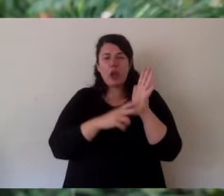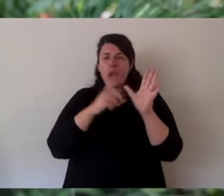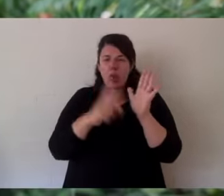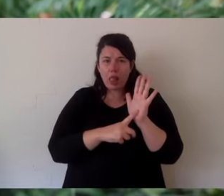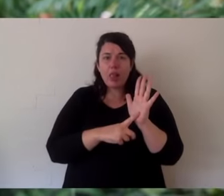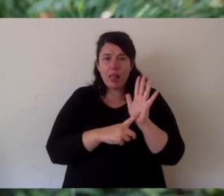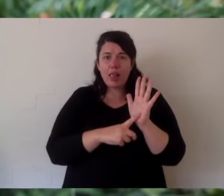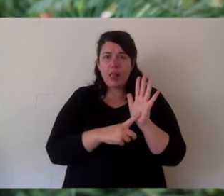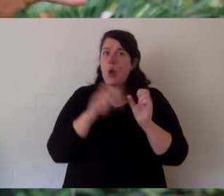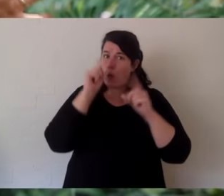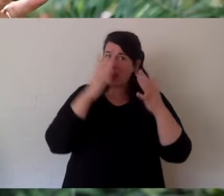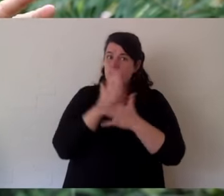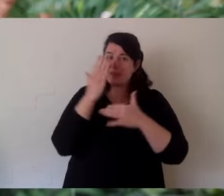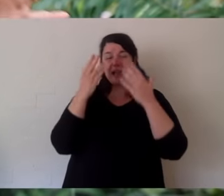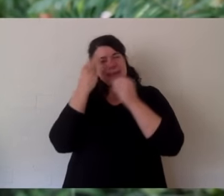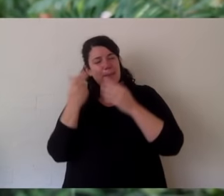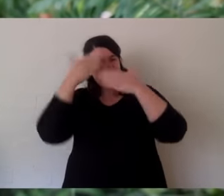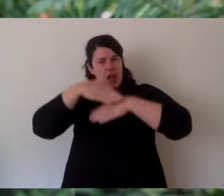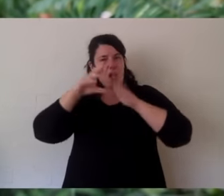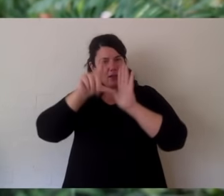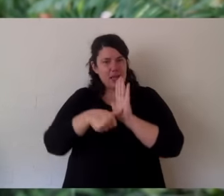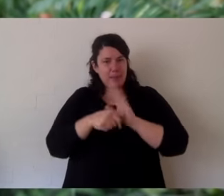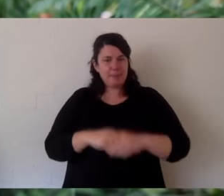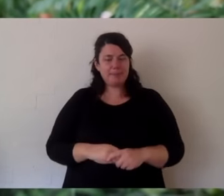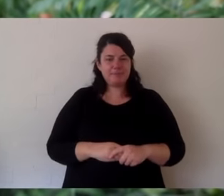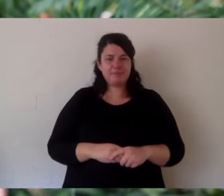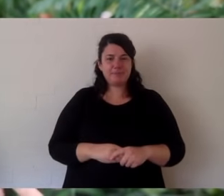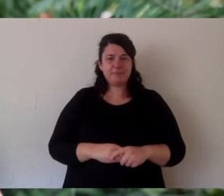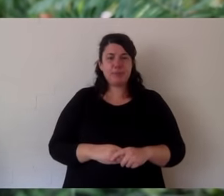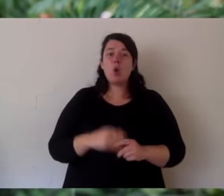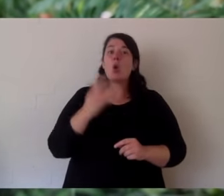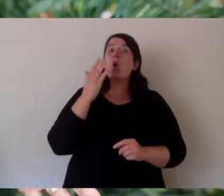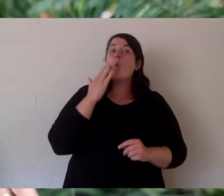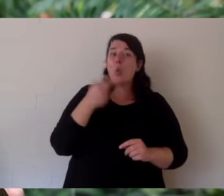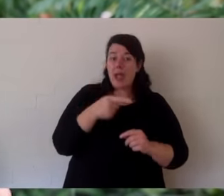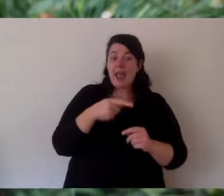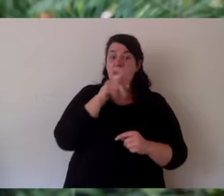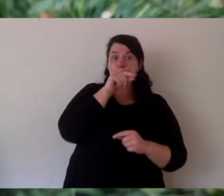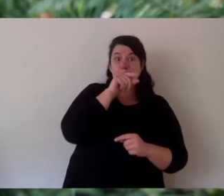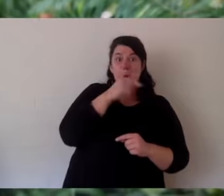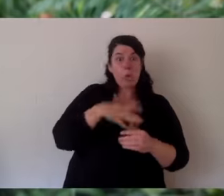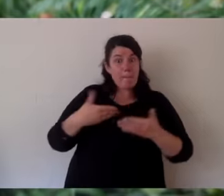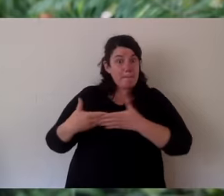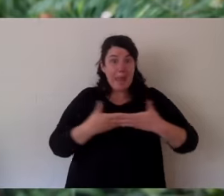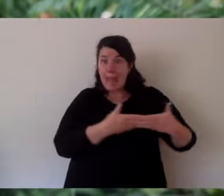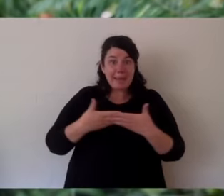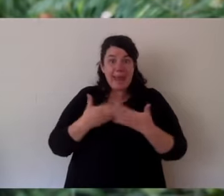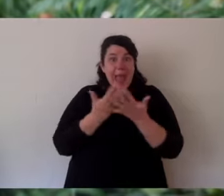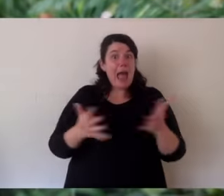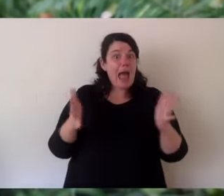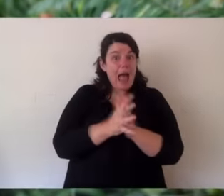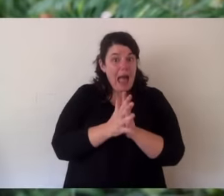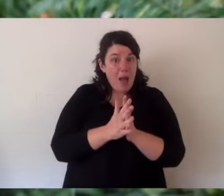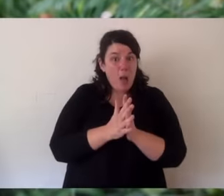Now, at night time, they sleep in that big flock and they come together safety in numbers, but that's not where they breed. That's not where they have their chicks.